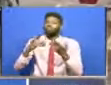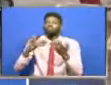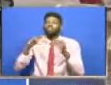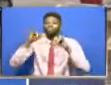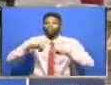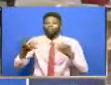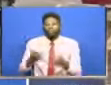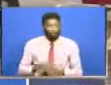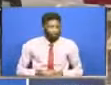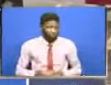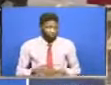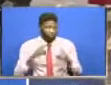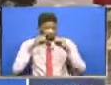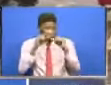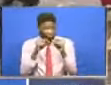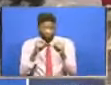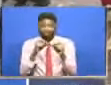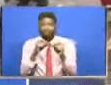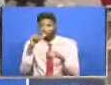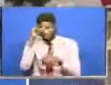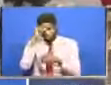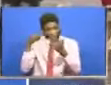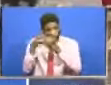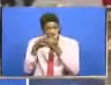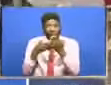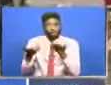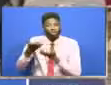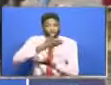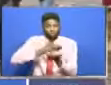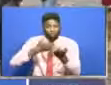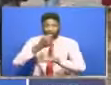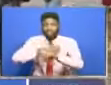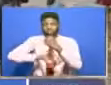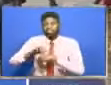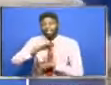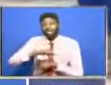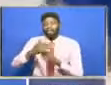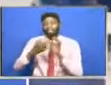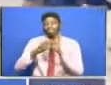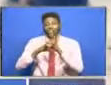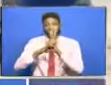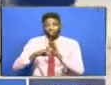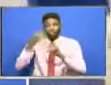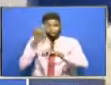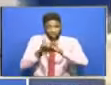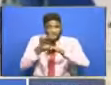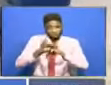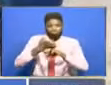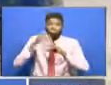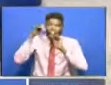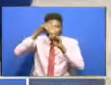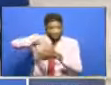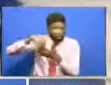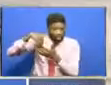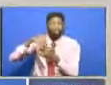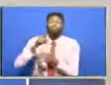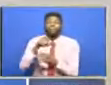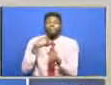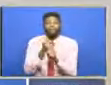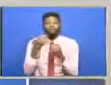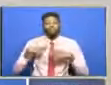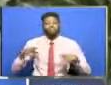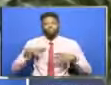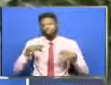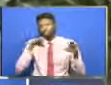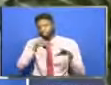by the government to stop some economic activities in the area like quarrying was not only hurting livelihoods, but driving many to